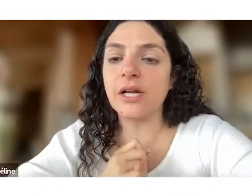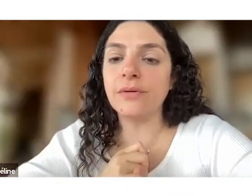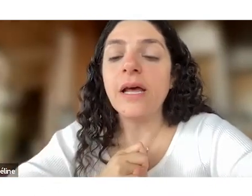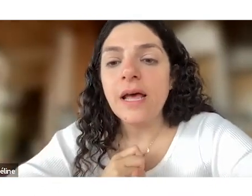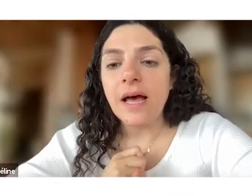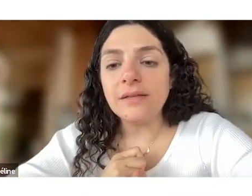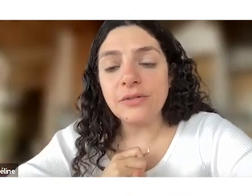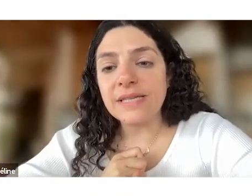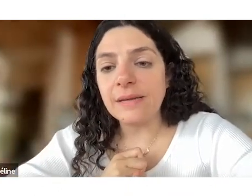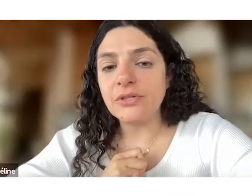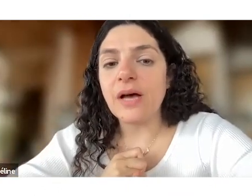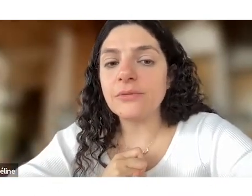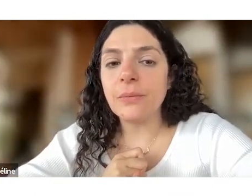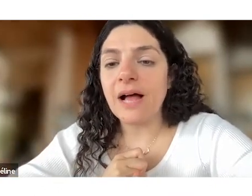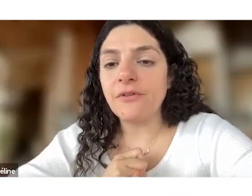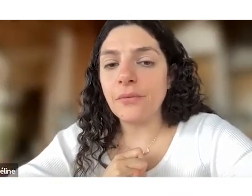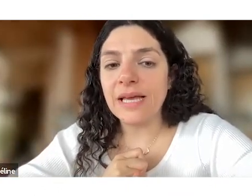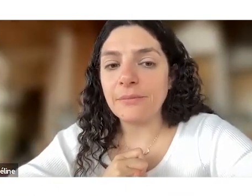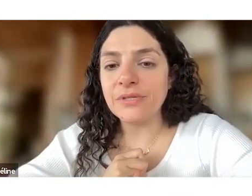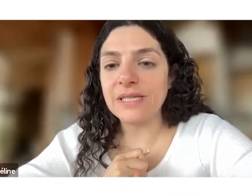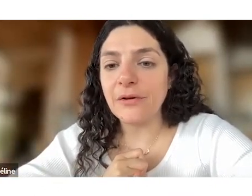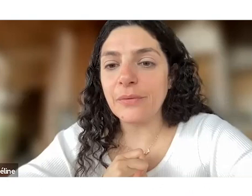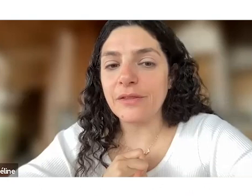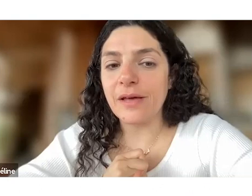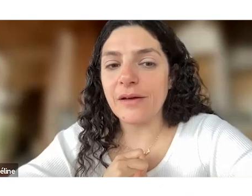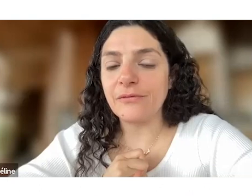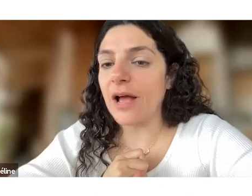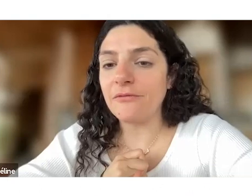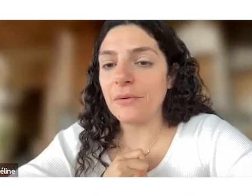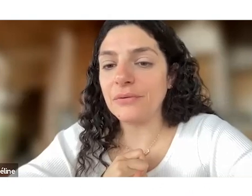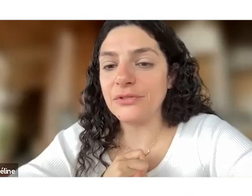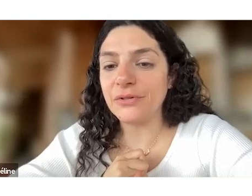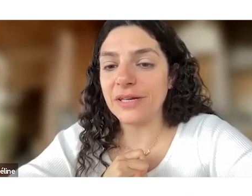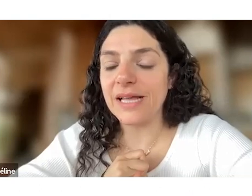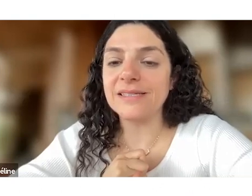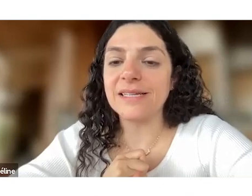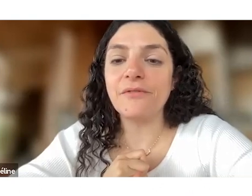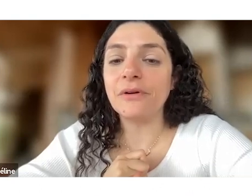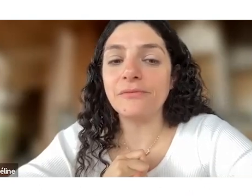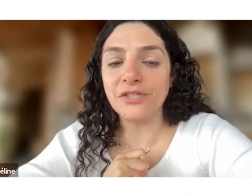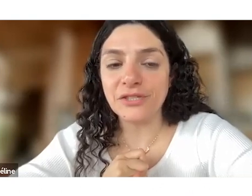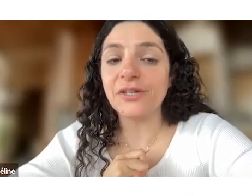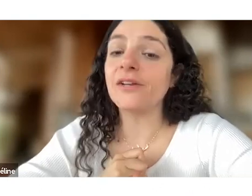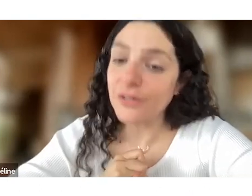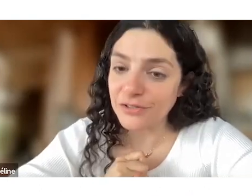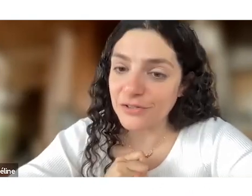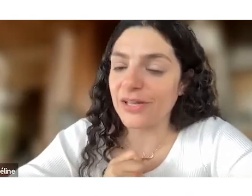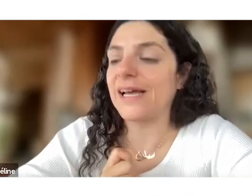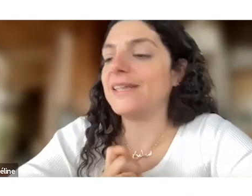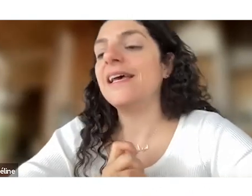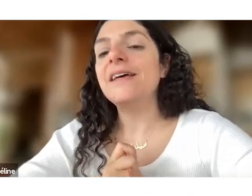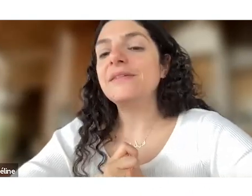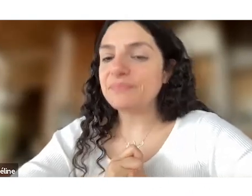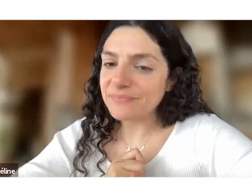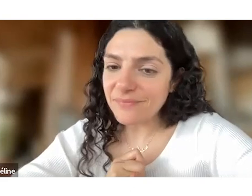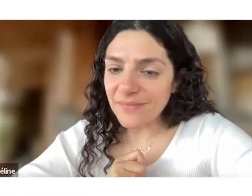send, do send them to us. We will have a recap newsletter with for everyone who joined the class and everyone who registered and couldn't join the